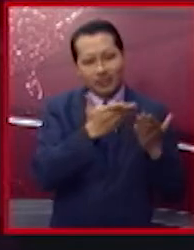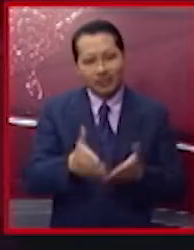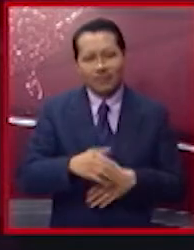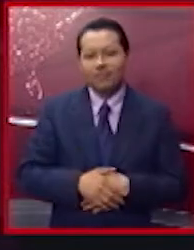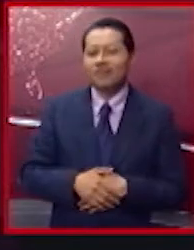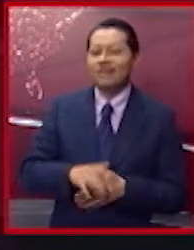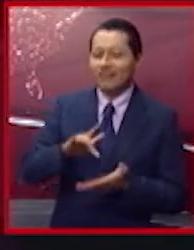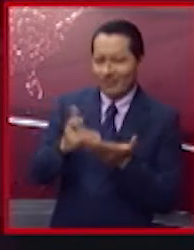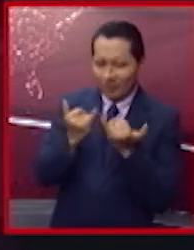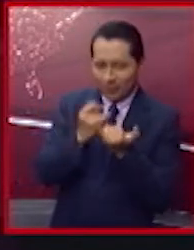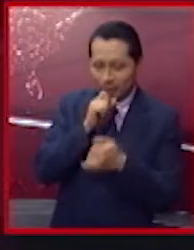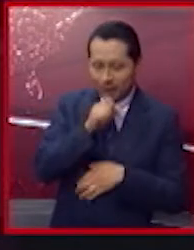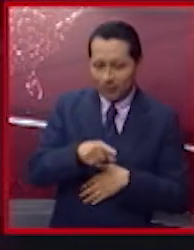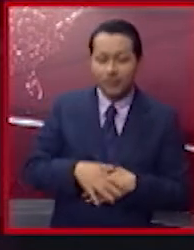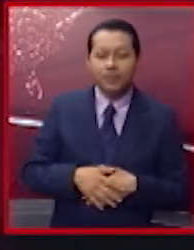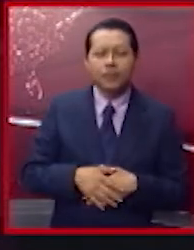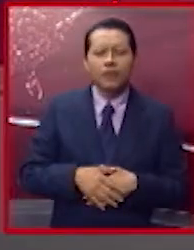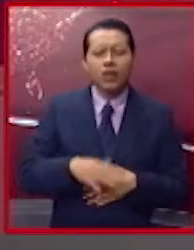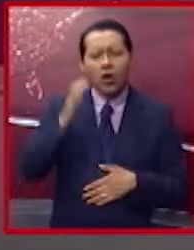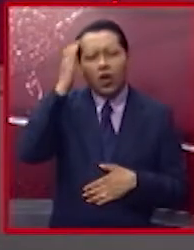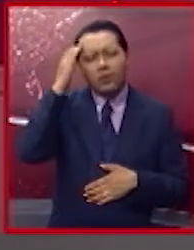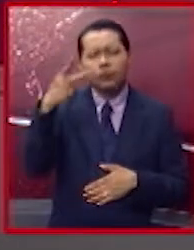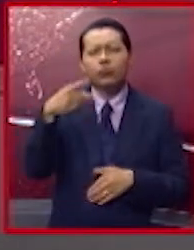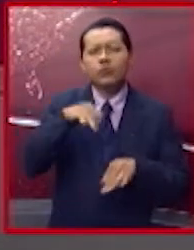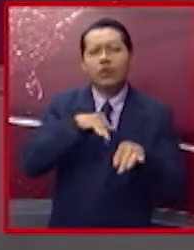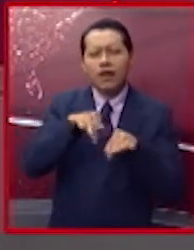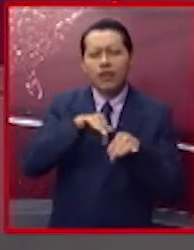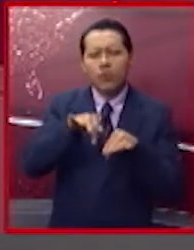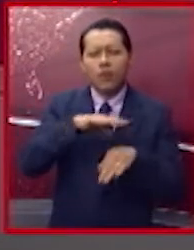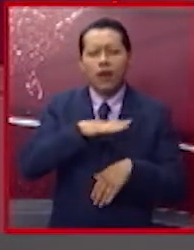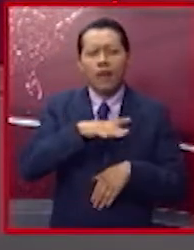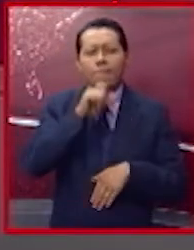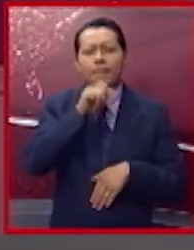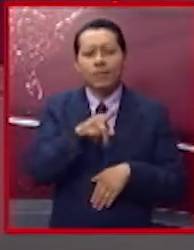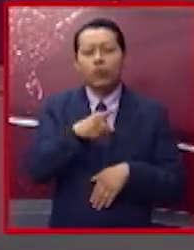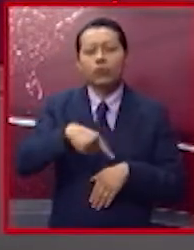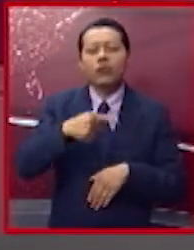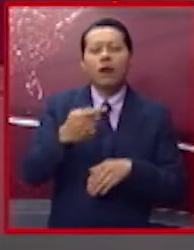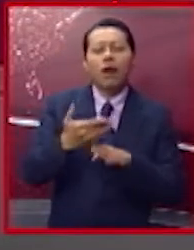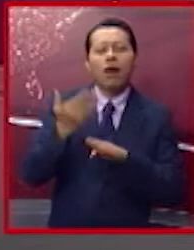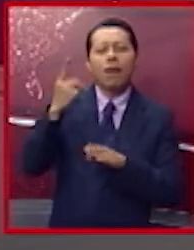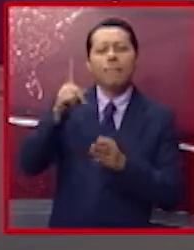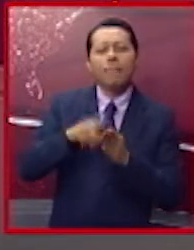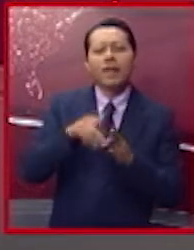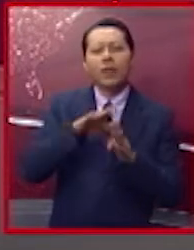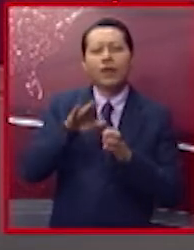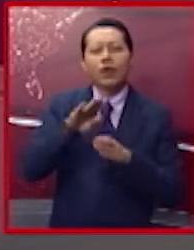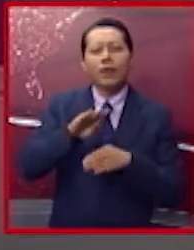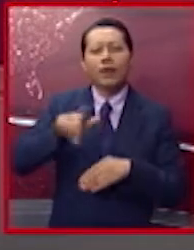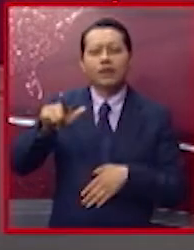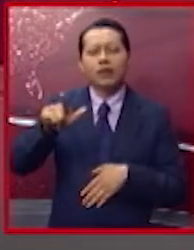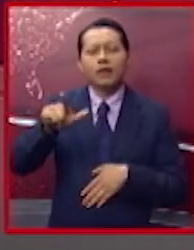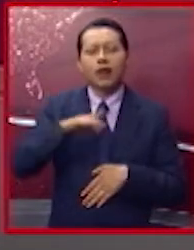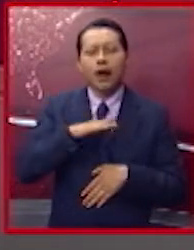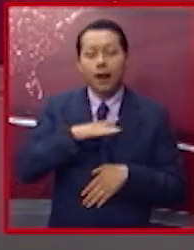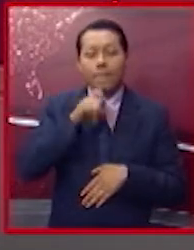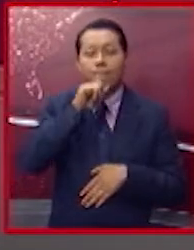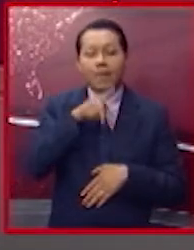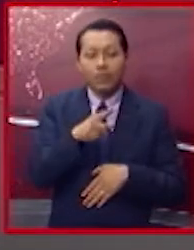nice to be here. Let's start with a part of your work. You wrote in 1997 a great